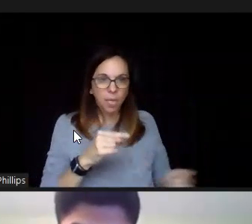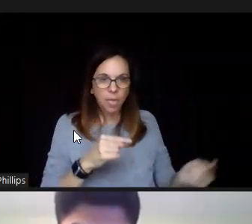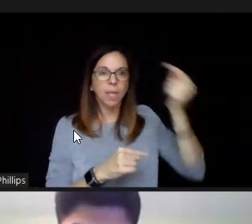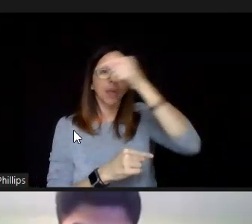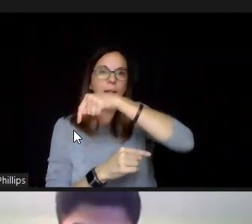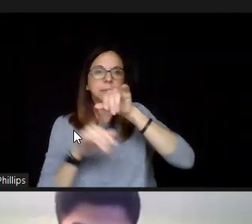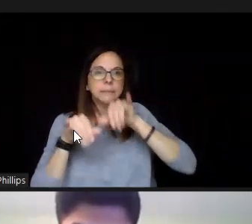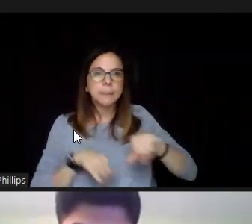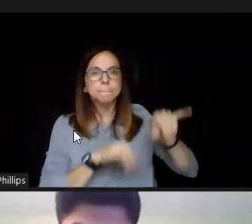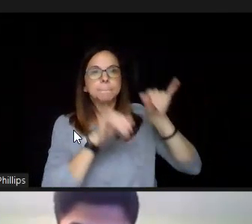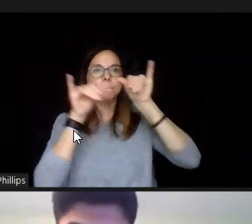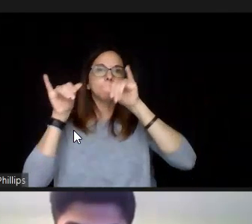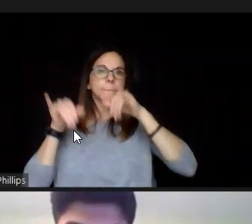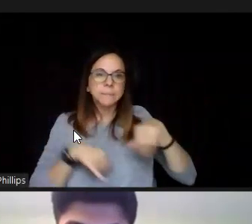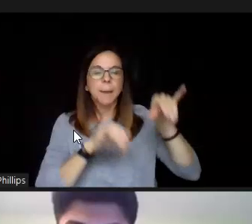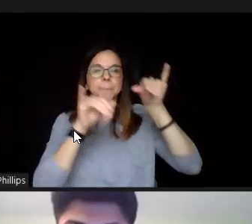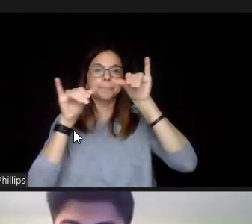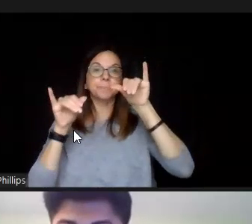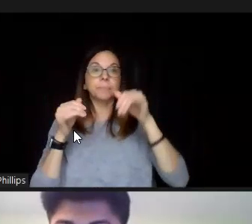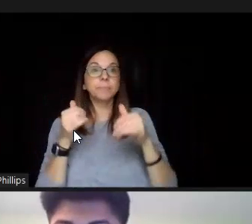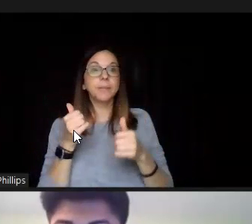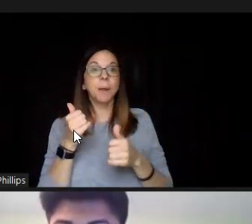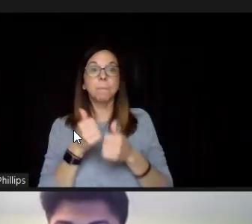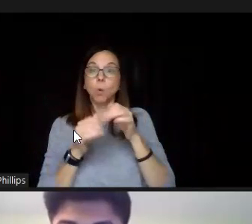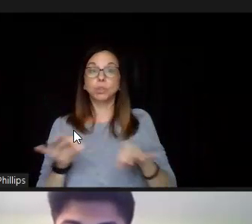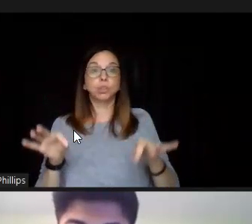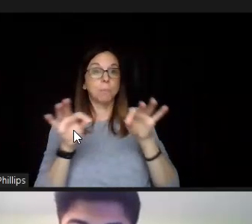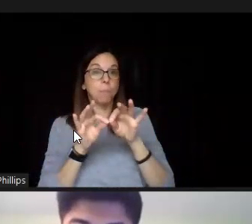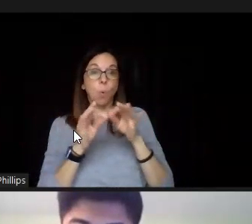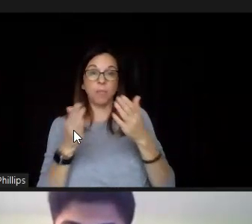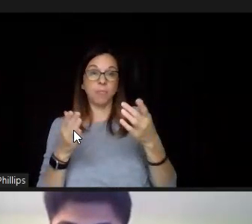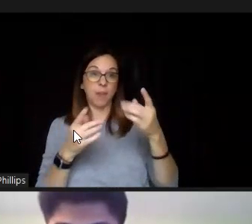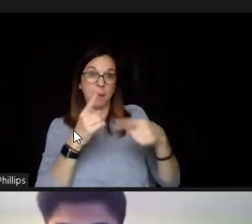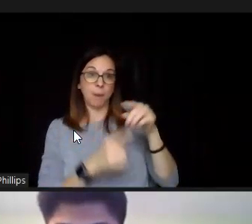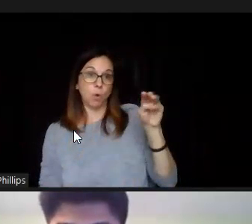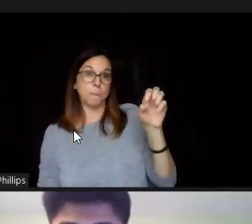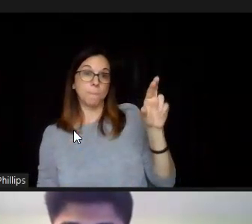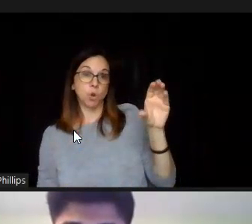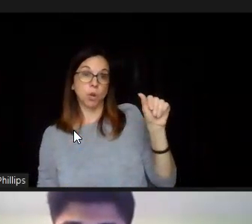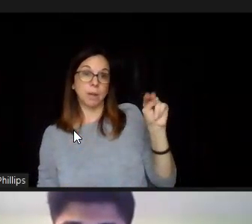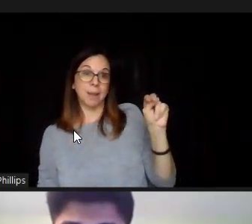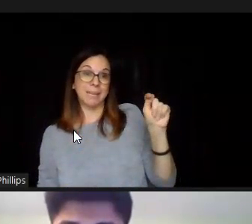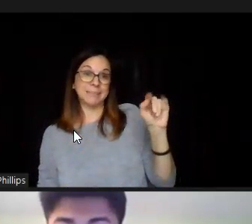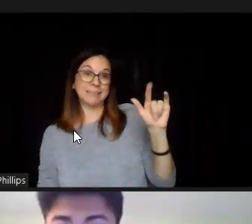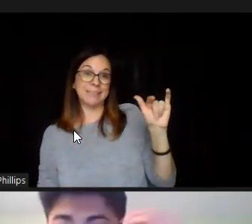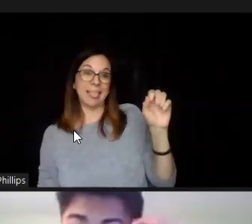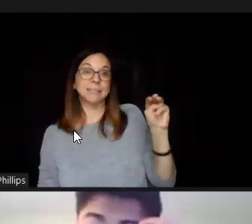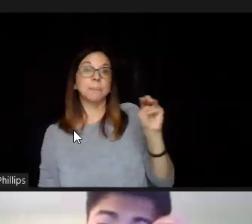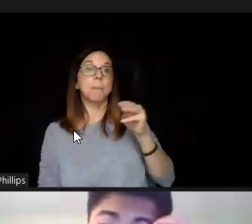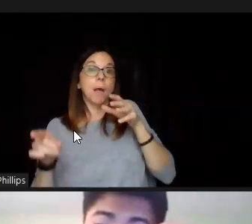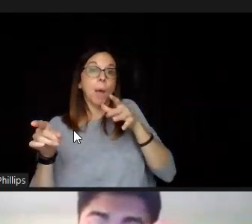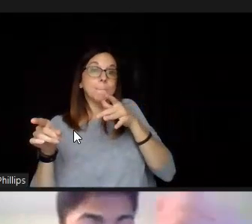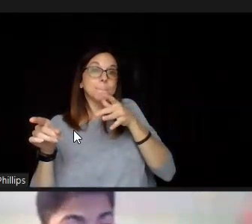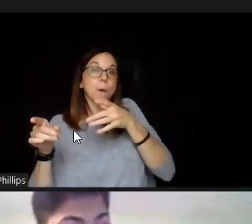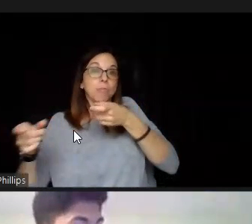country. One of the most important features of mercantilism is that the mother countries controlled